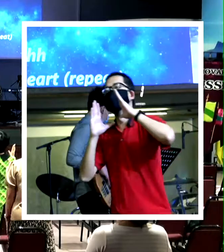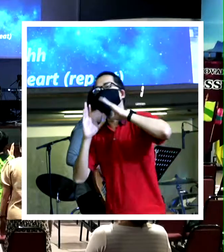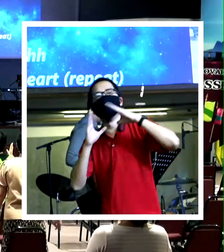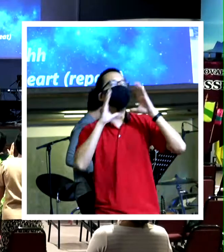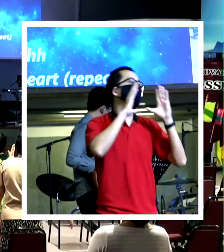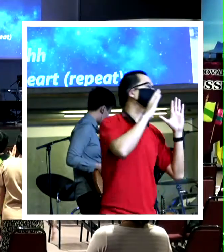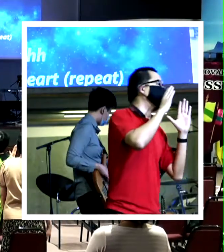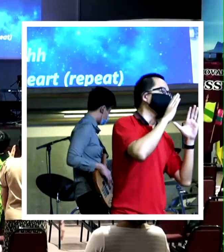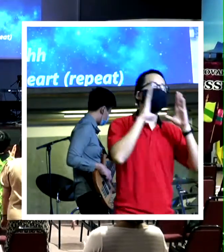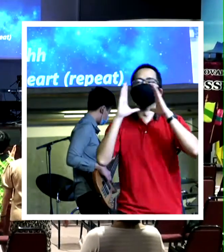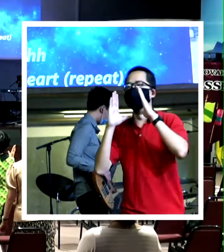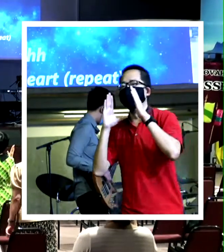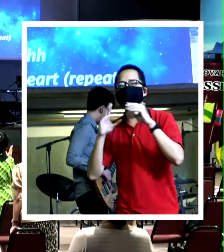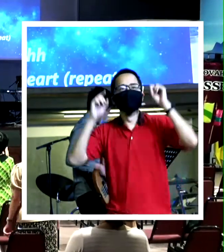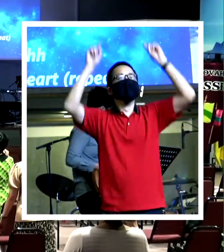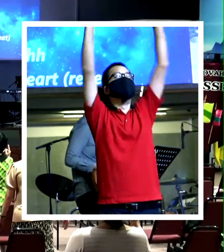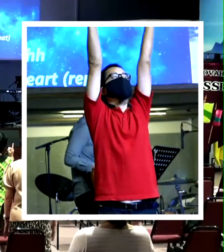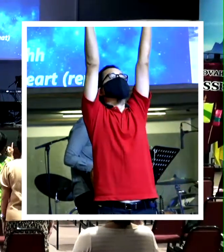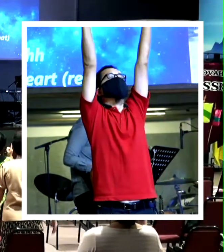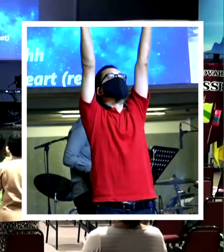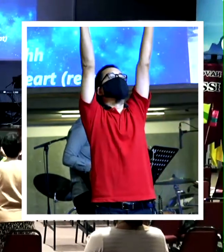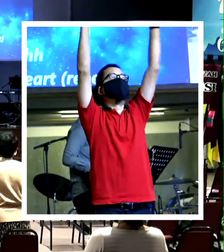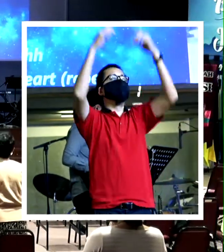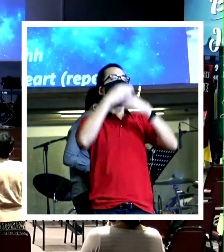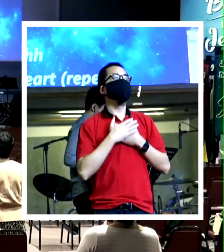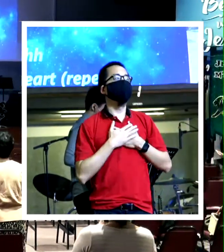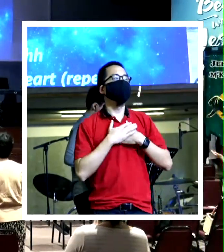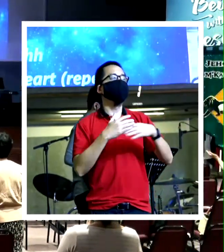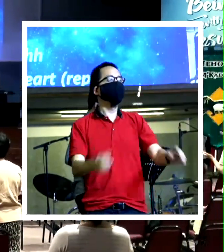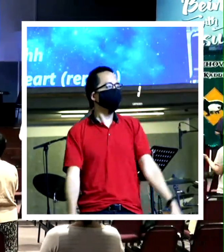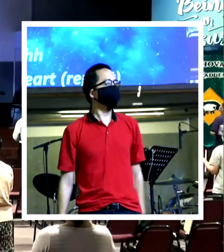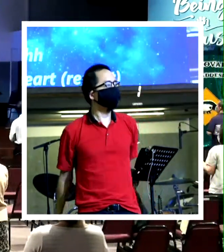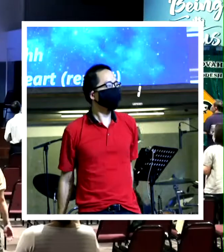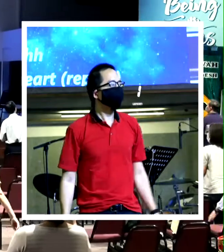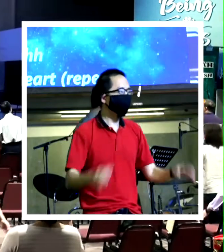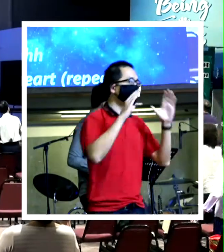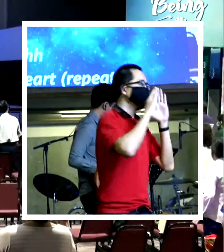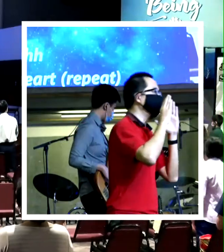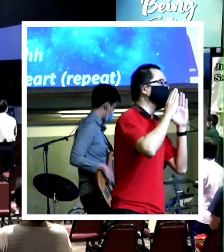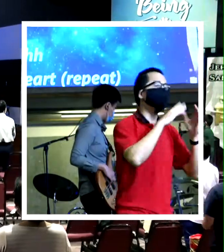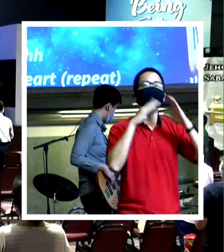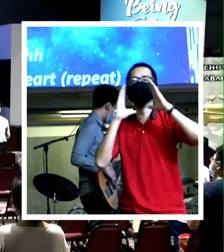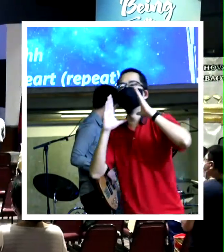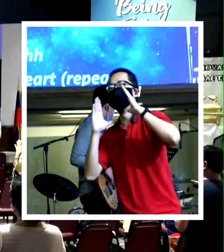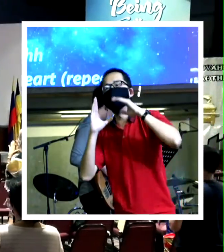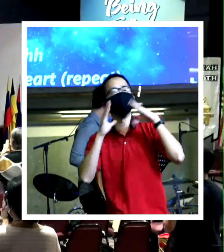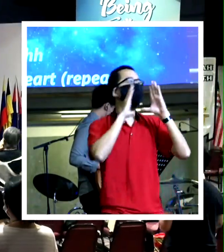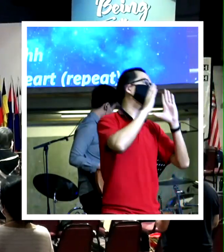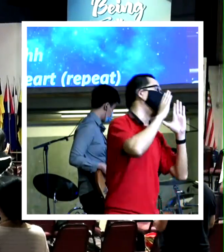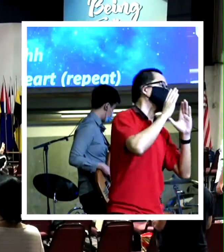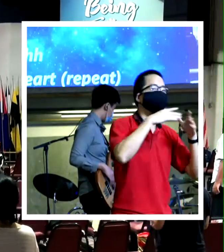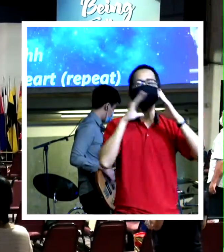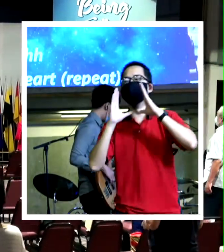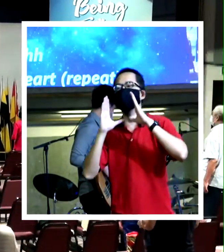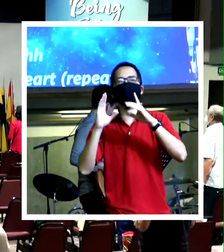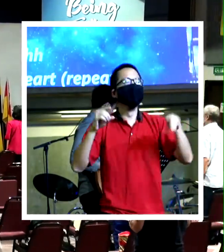oh, oh, oh, heaven is in my heart. Oh, oh, oh, oh,